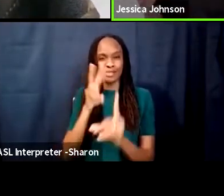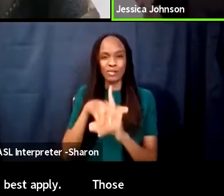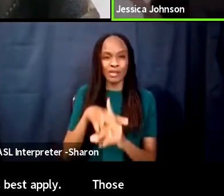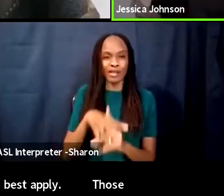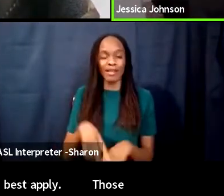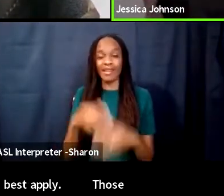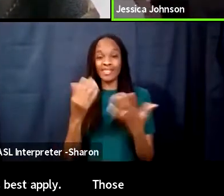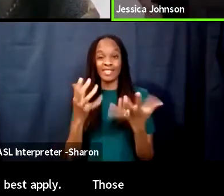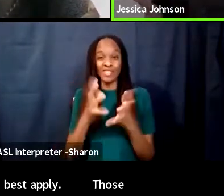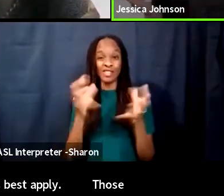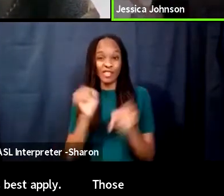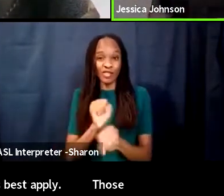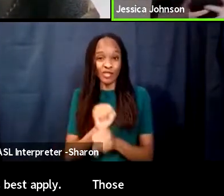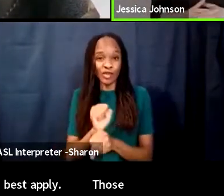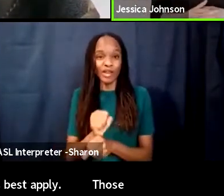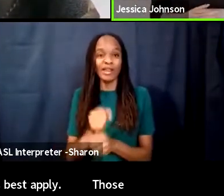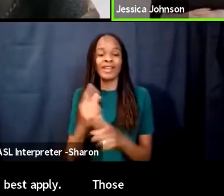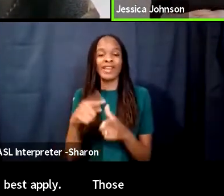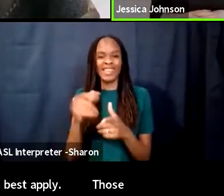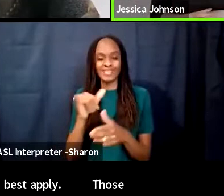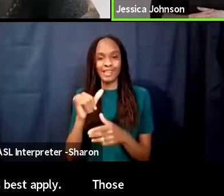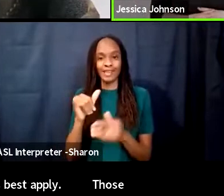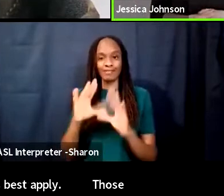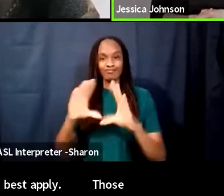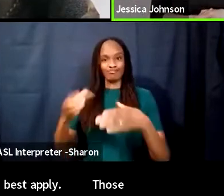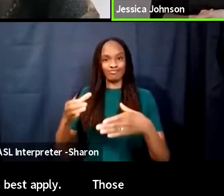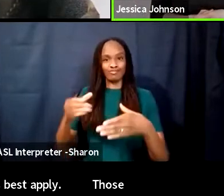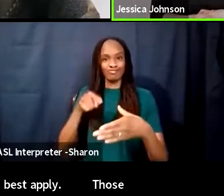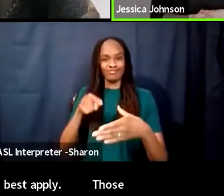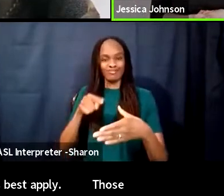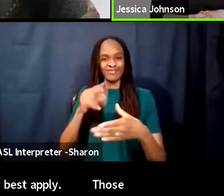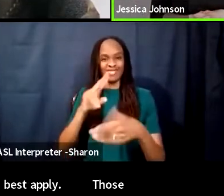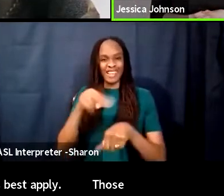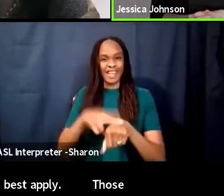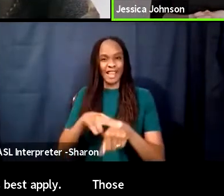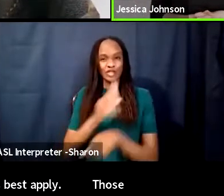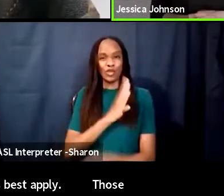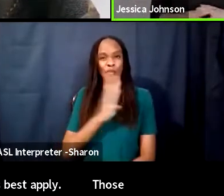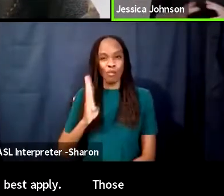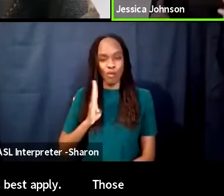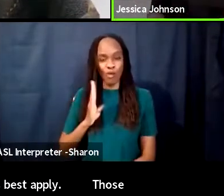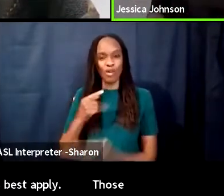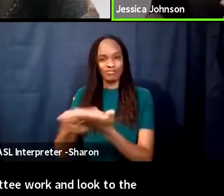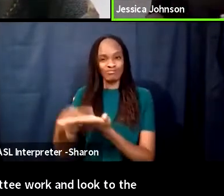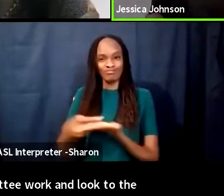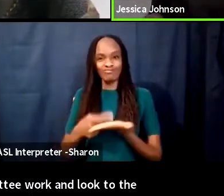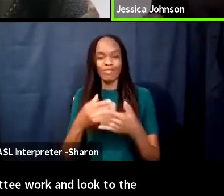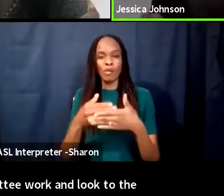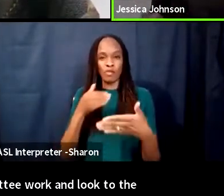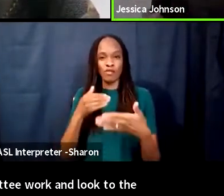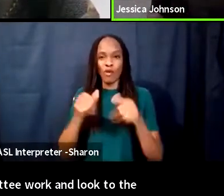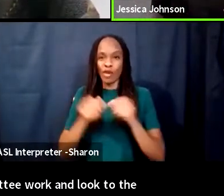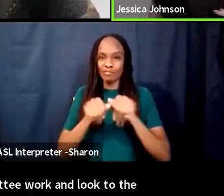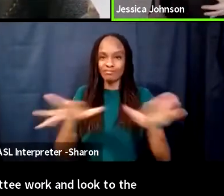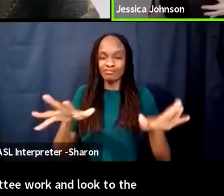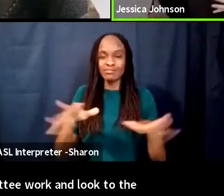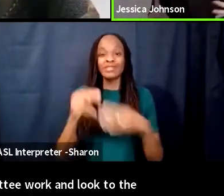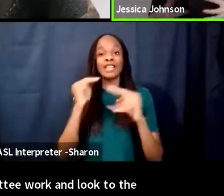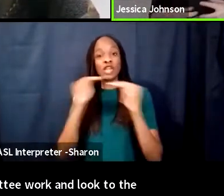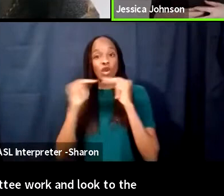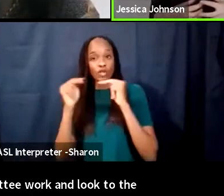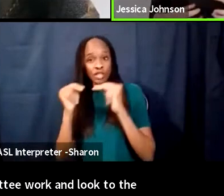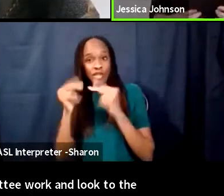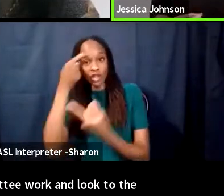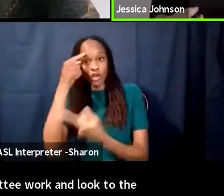and ultimately look to the governing body of the national board before we roll them out. The negotiated agreements, as we mentioned,